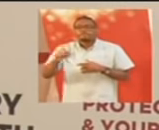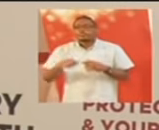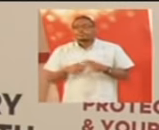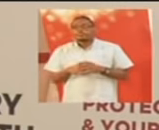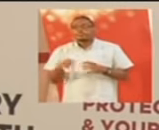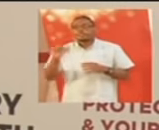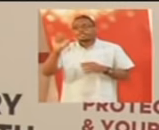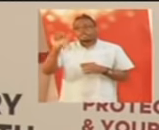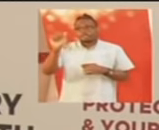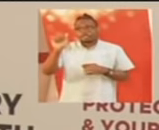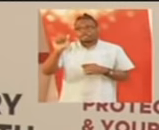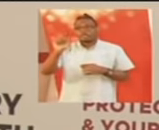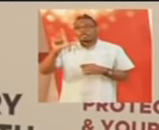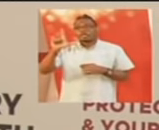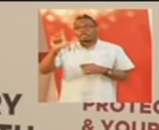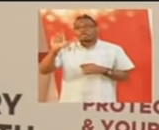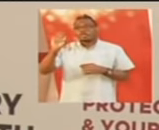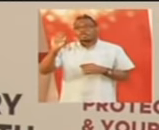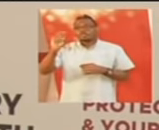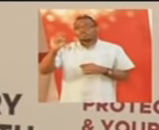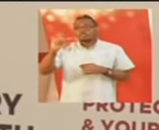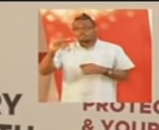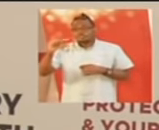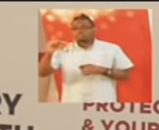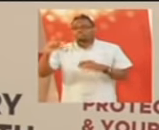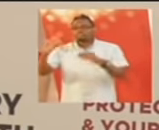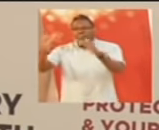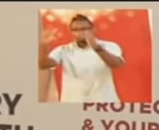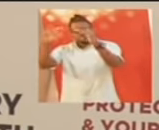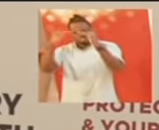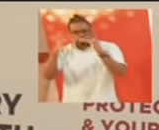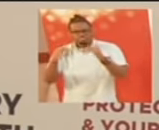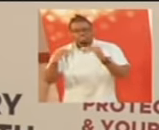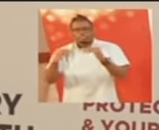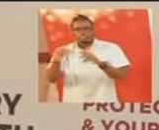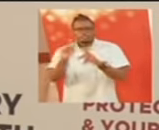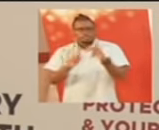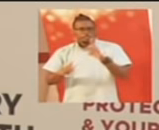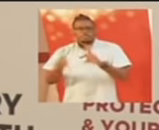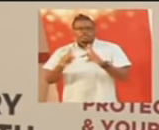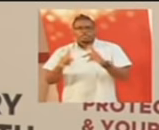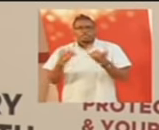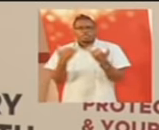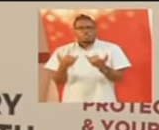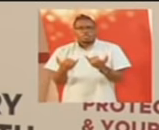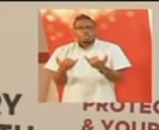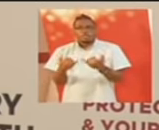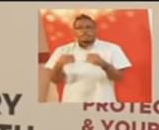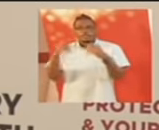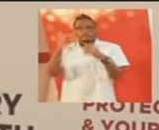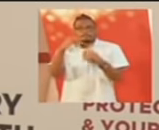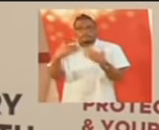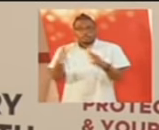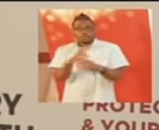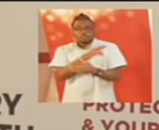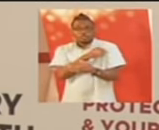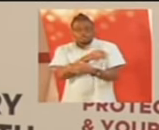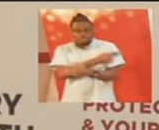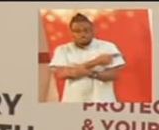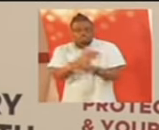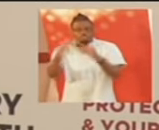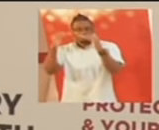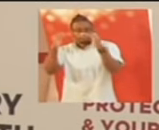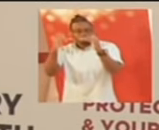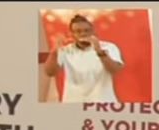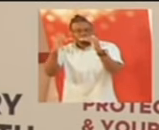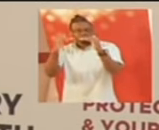we look at would be persons who have to go to a step-down facility. That is, their symptoms are not severe but